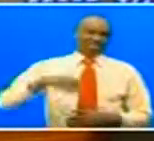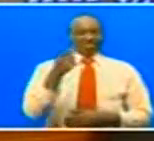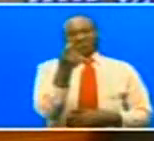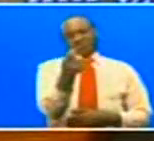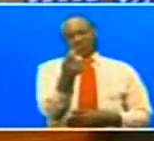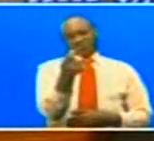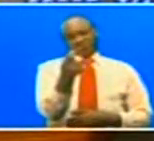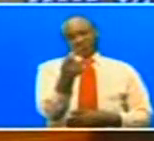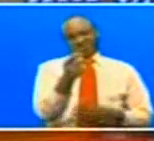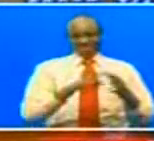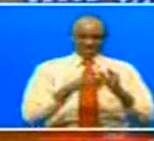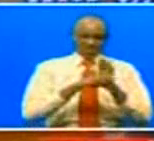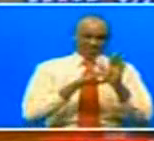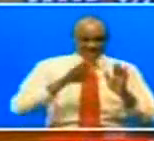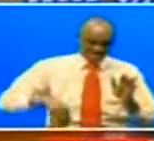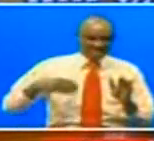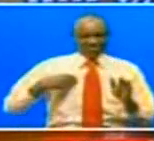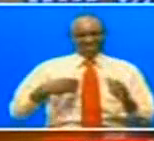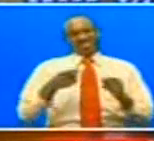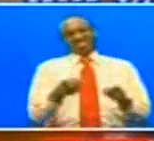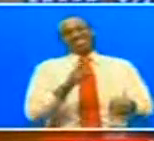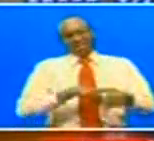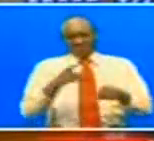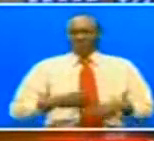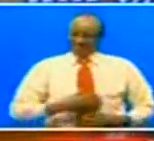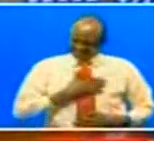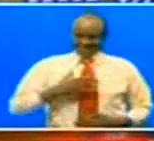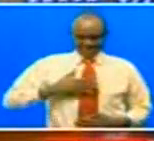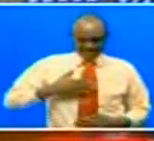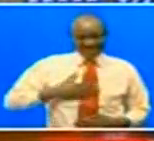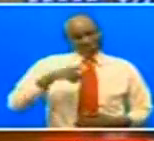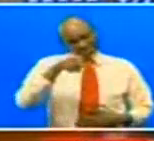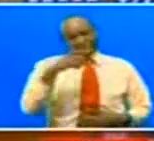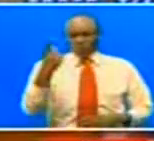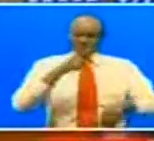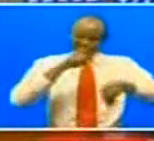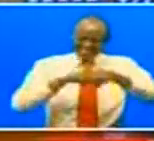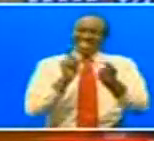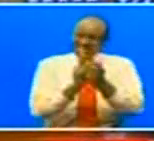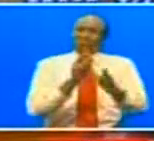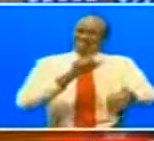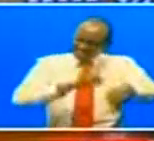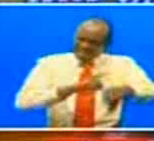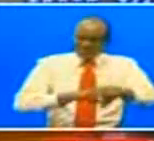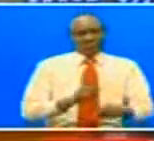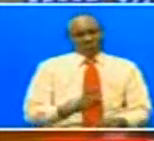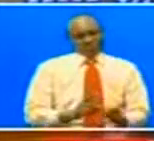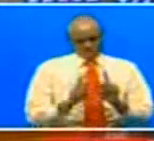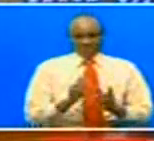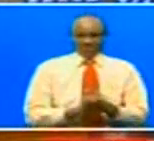late, and it couldn't have happened at a worse time because my guest just happens to be one who keeps time. Moving